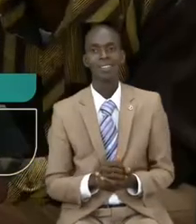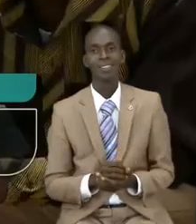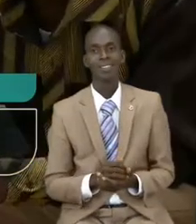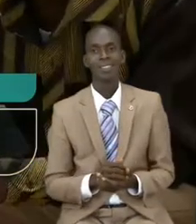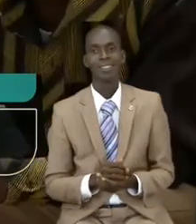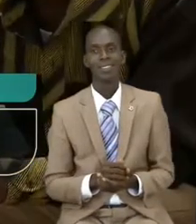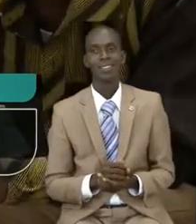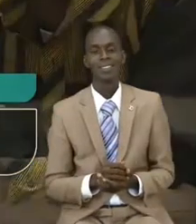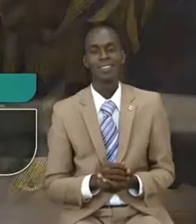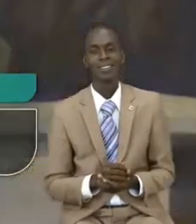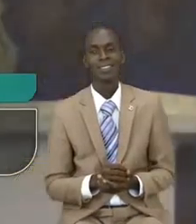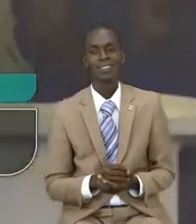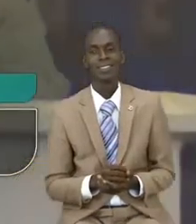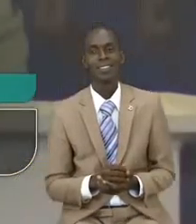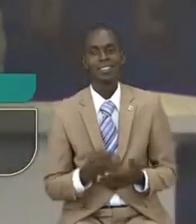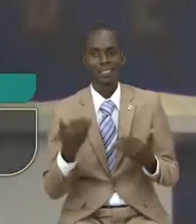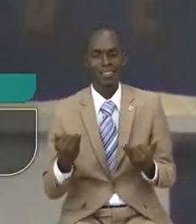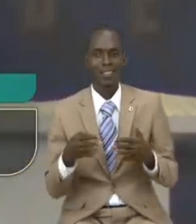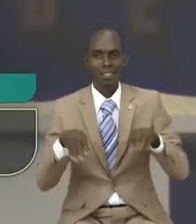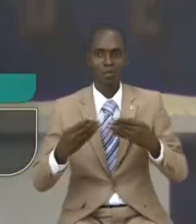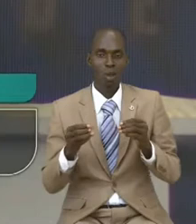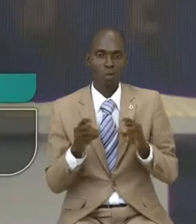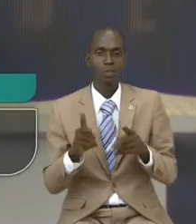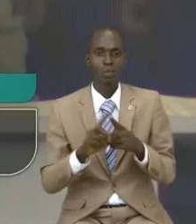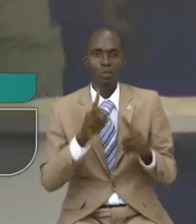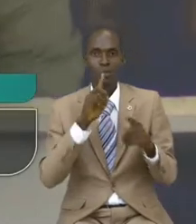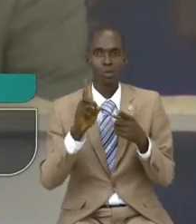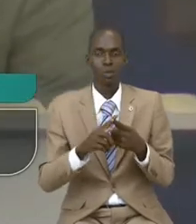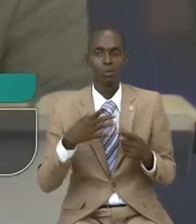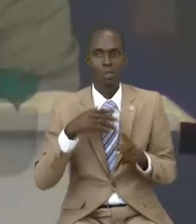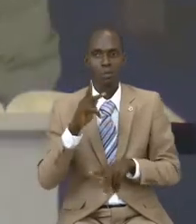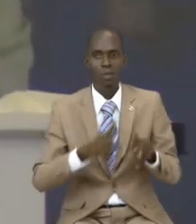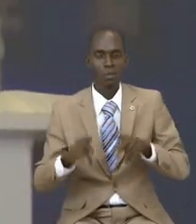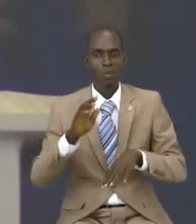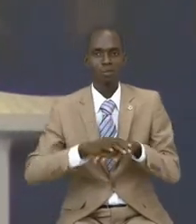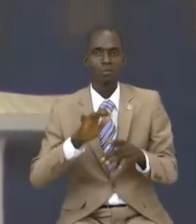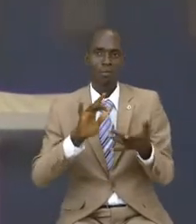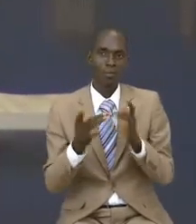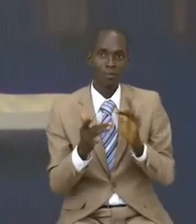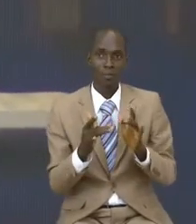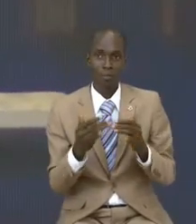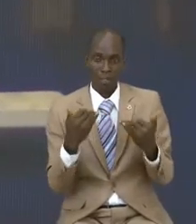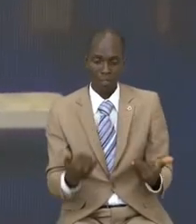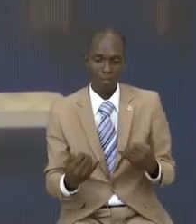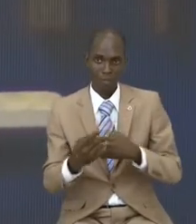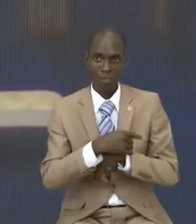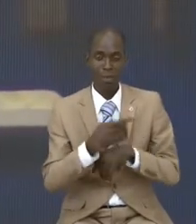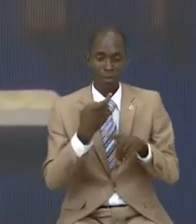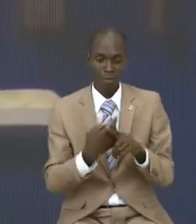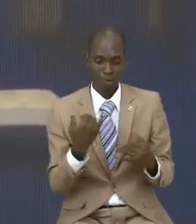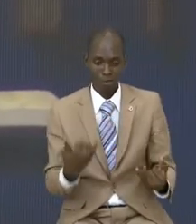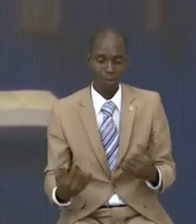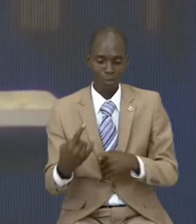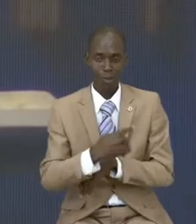Yeah. Give me a chance to talk to my sons and daughters online. I'm talking to you. Today, from this very